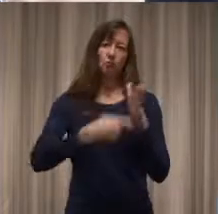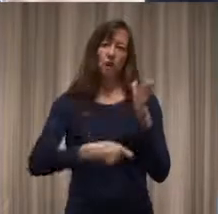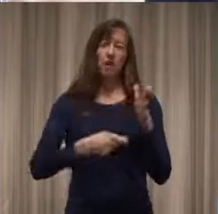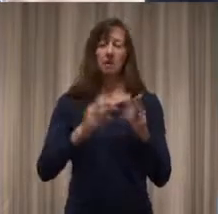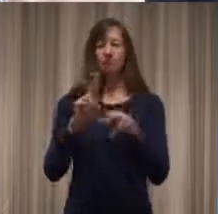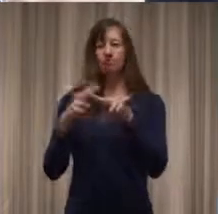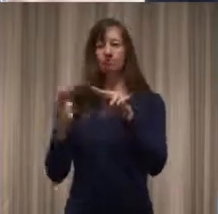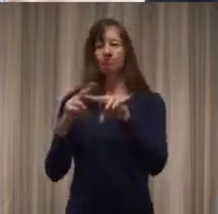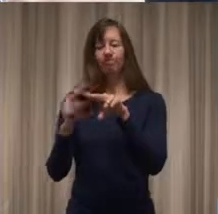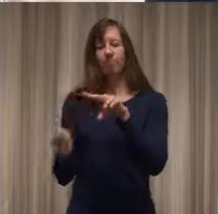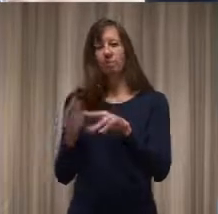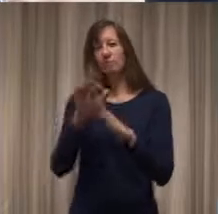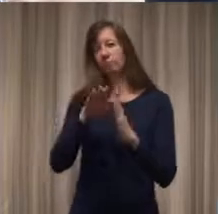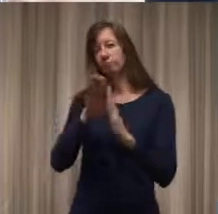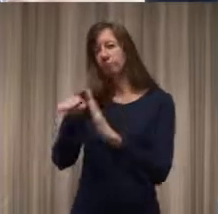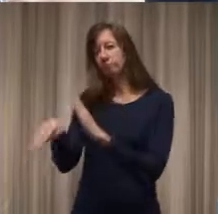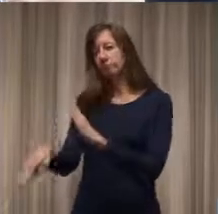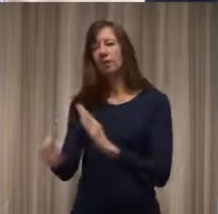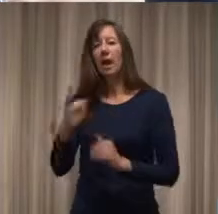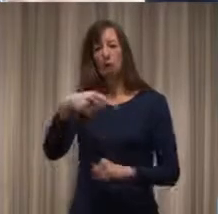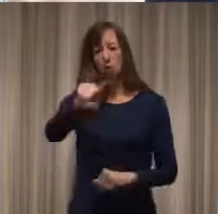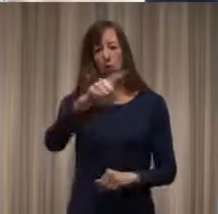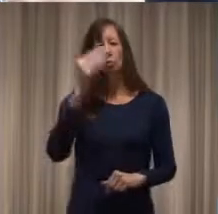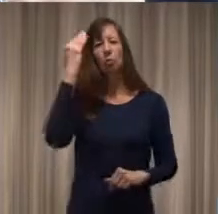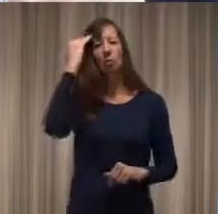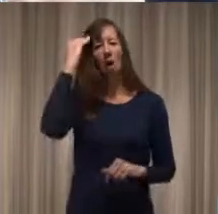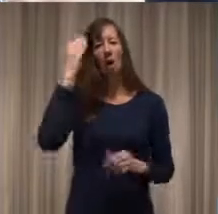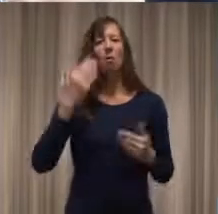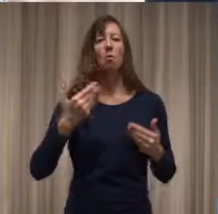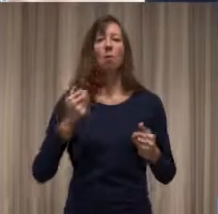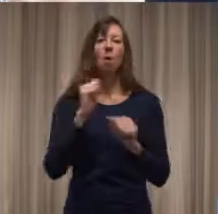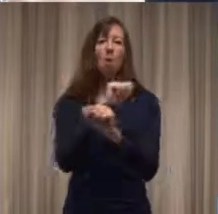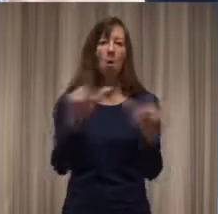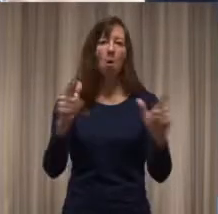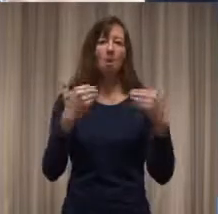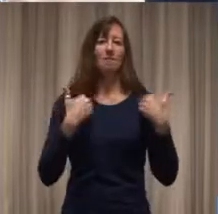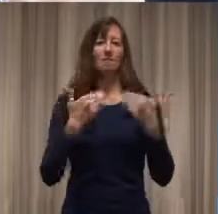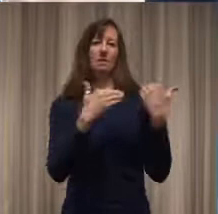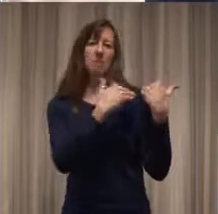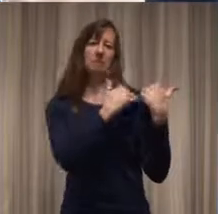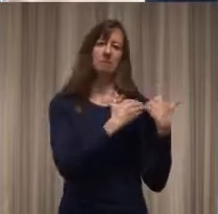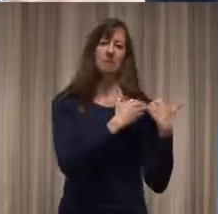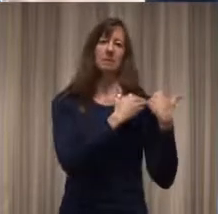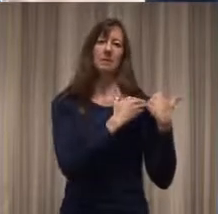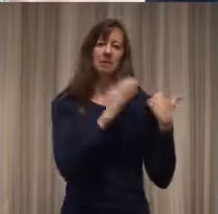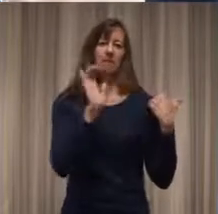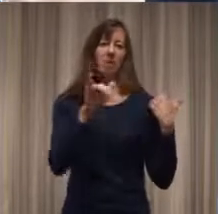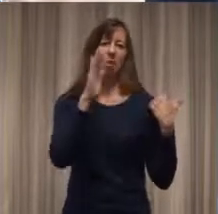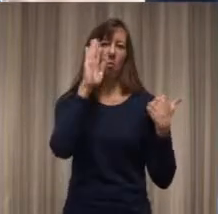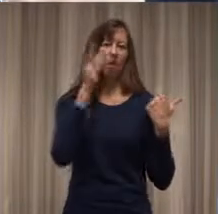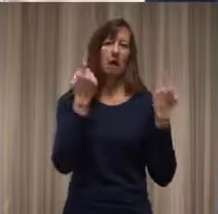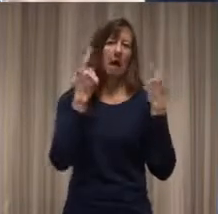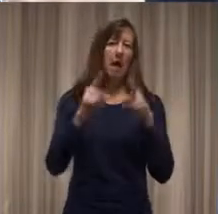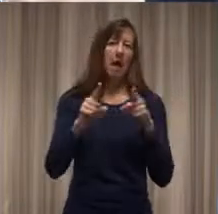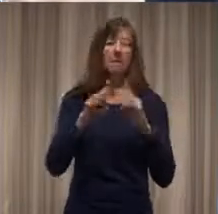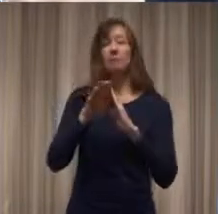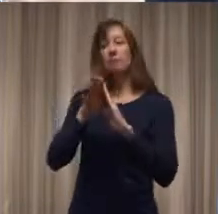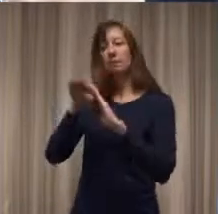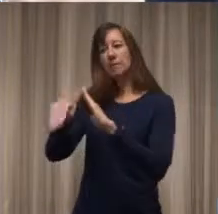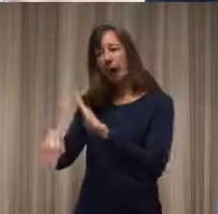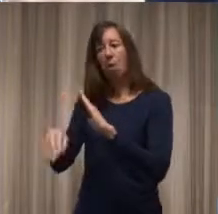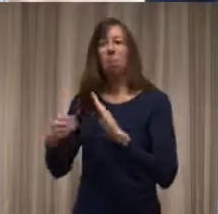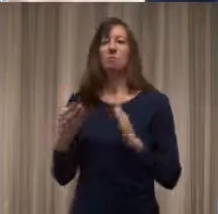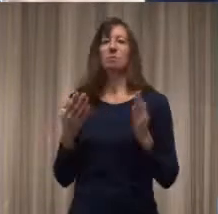We all, as we know, have a part in making that happen. In terms of our looking out projections, you can see